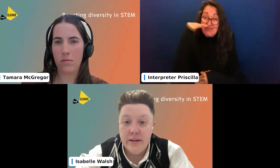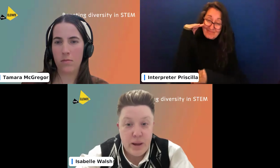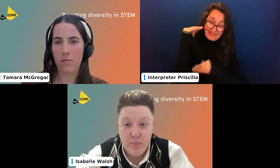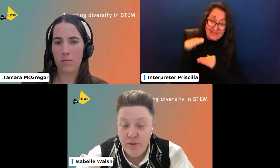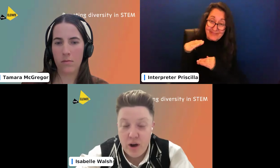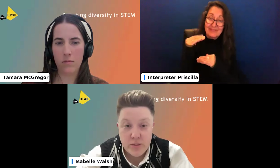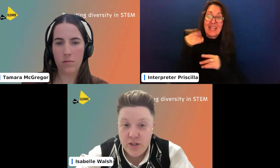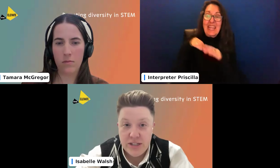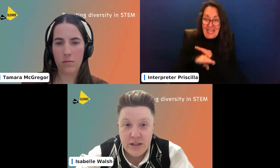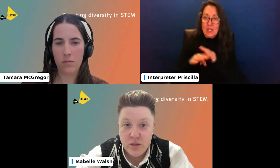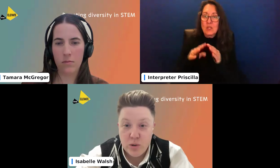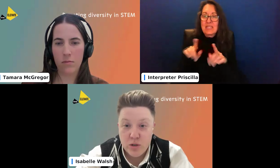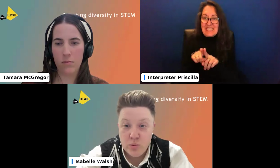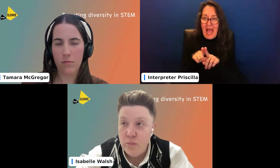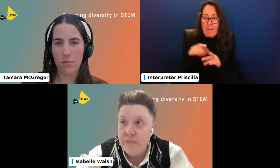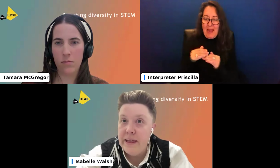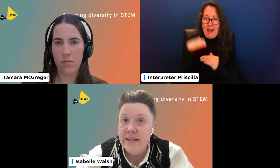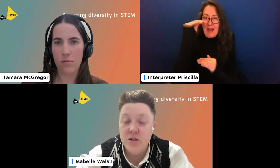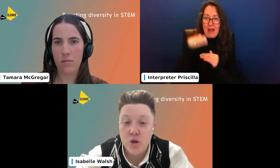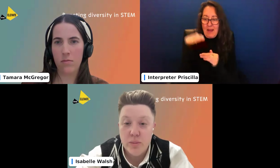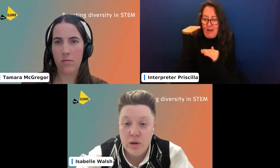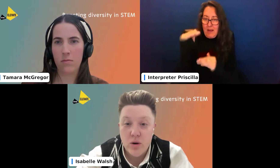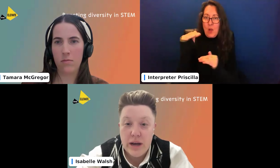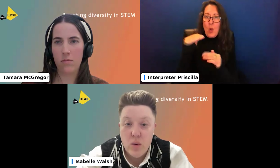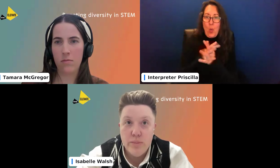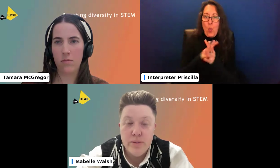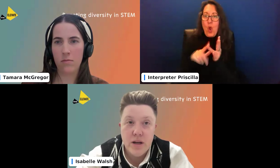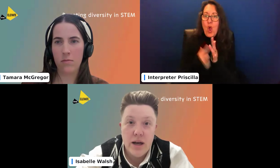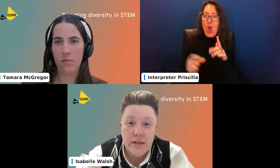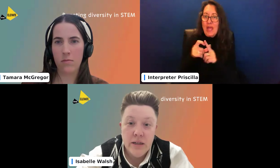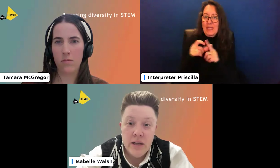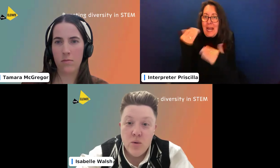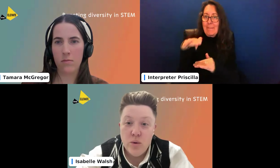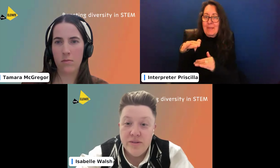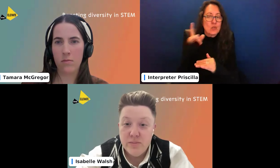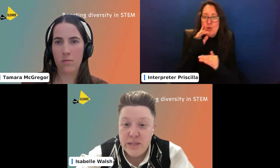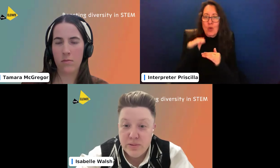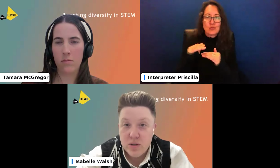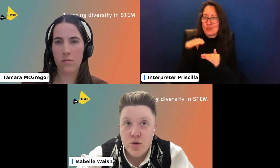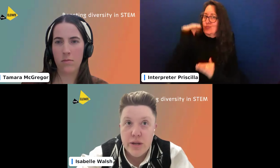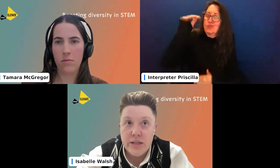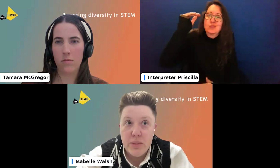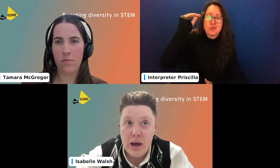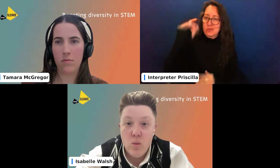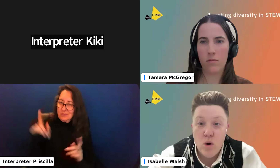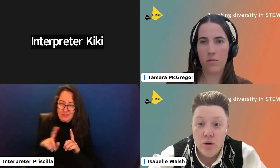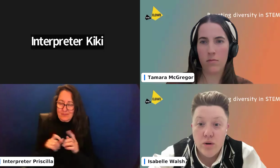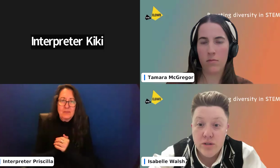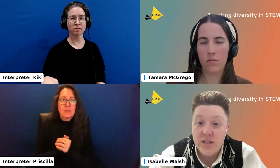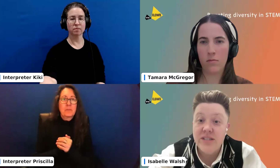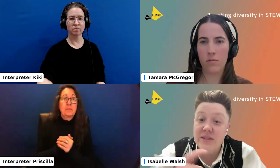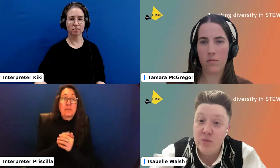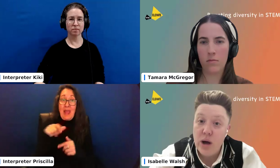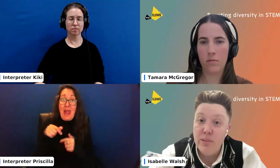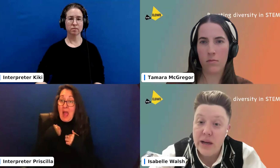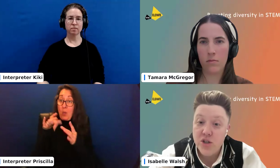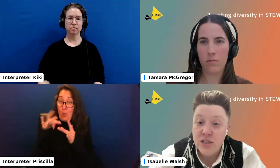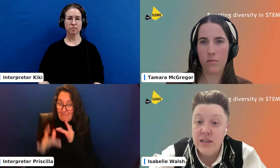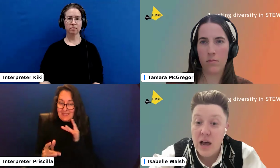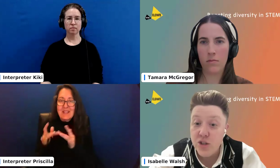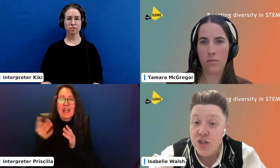Try and provide as much detail as possible. There is a document on our website with some tips and tricks about what